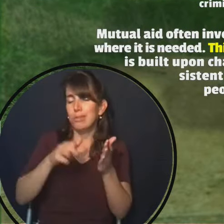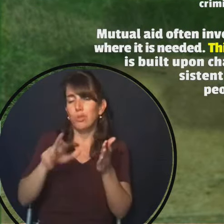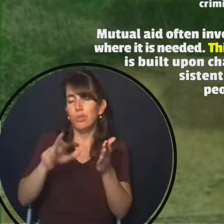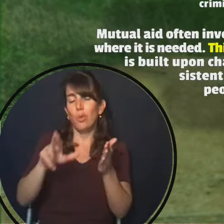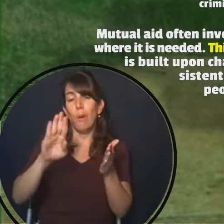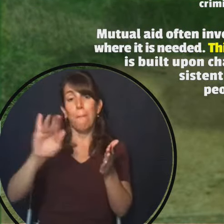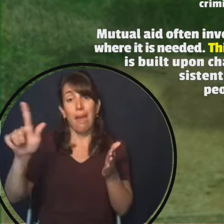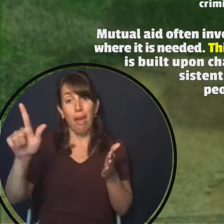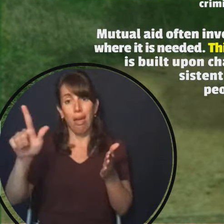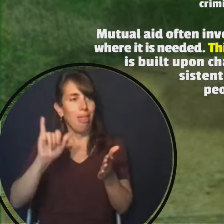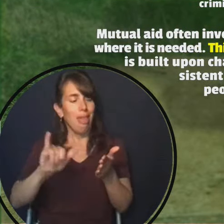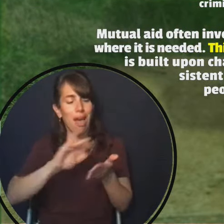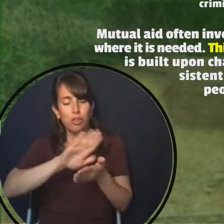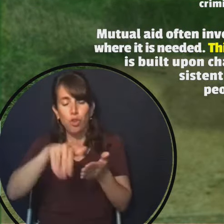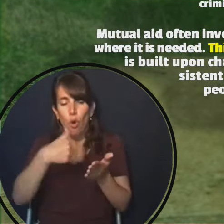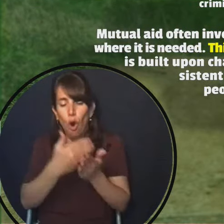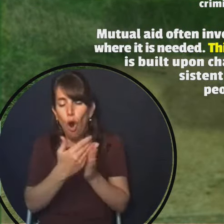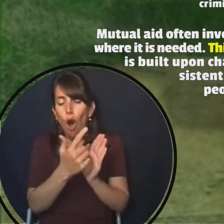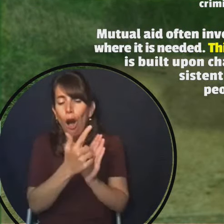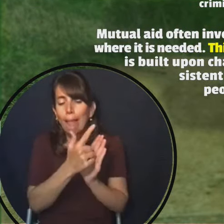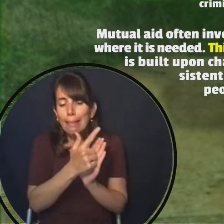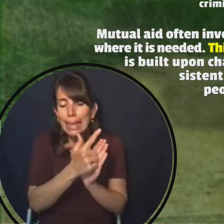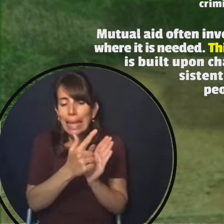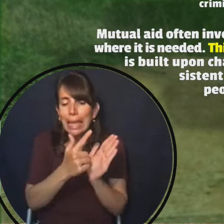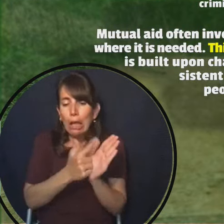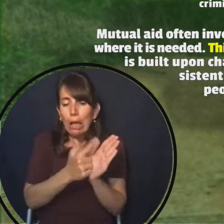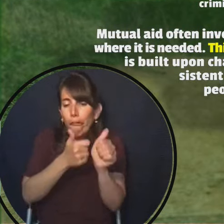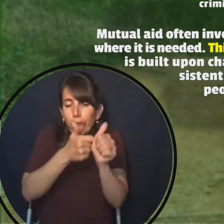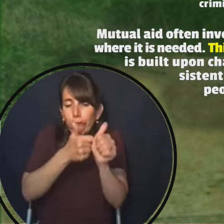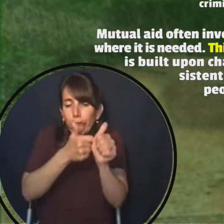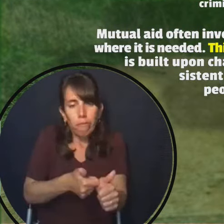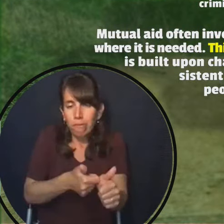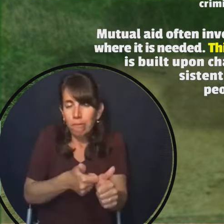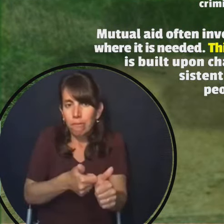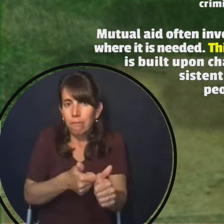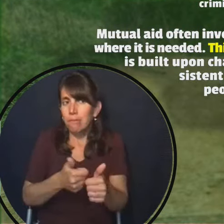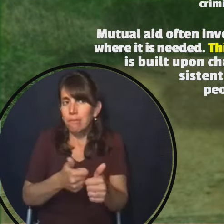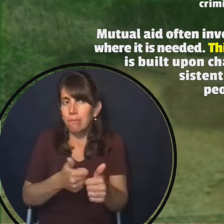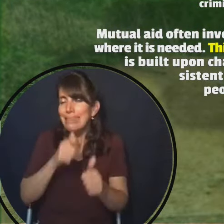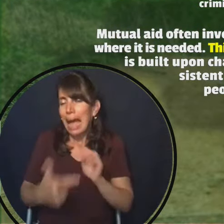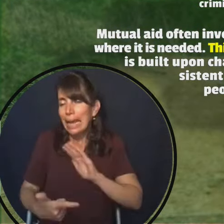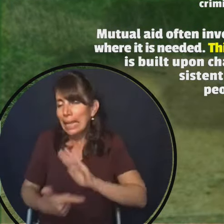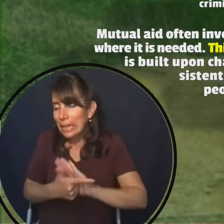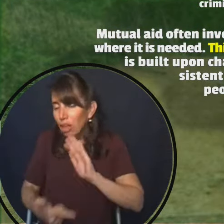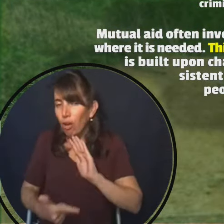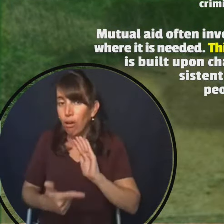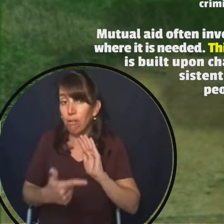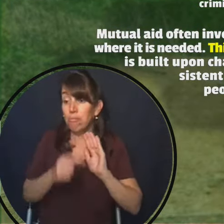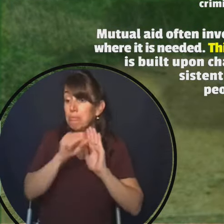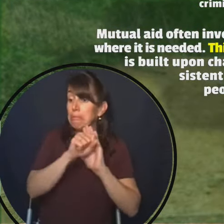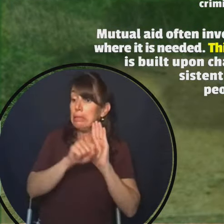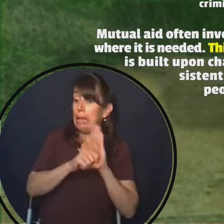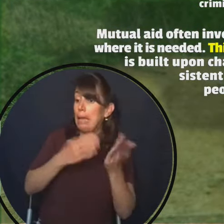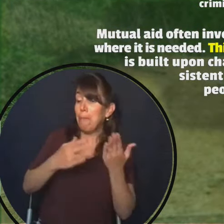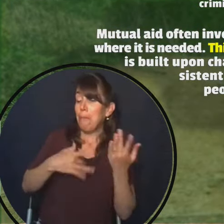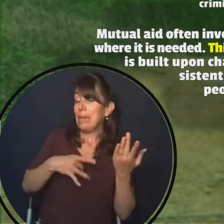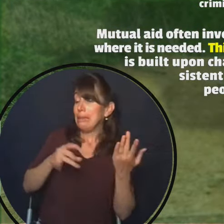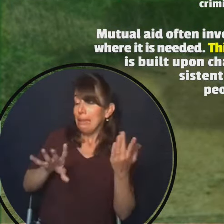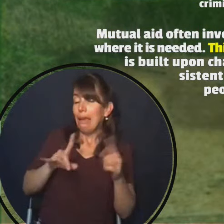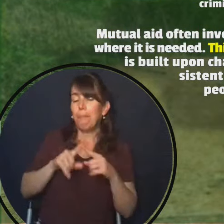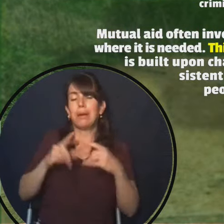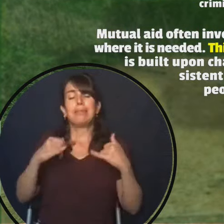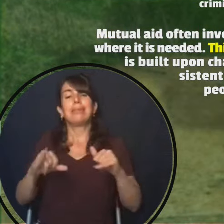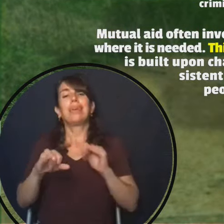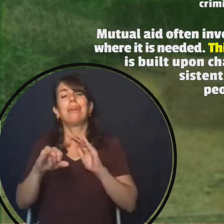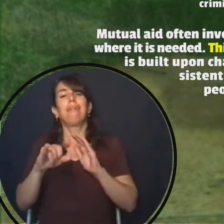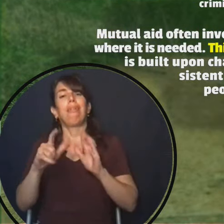it, right? It's built on solidarity. It's built on resistance. But we need to be able to really work together and evaluate and have